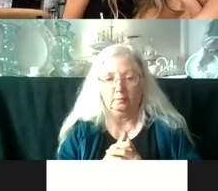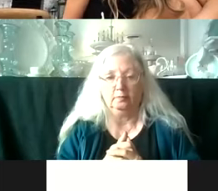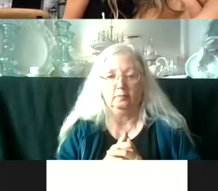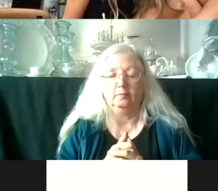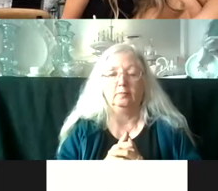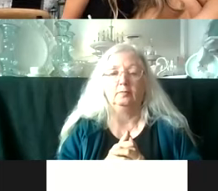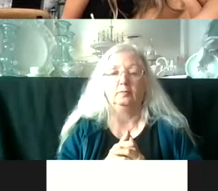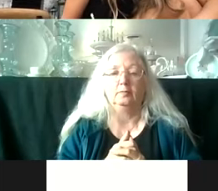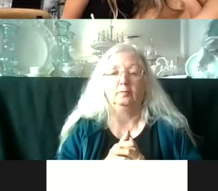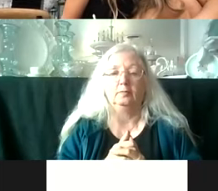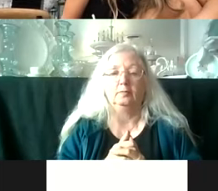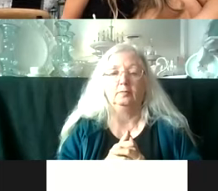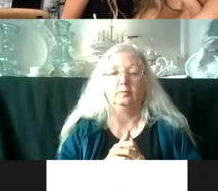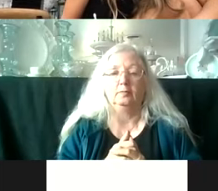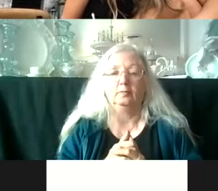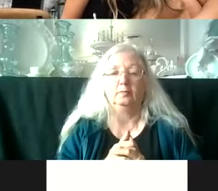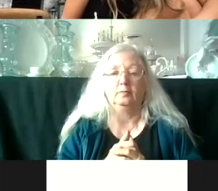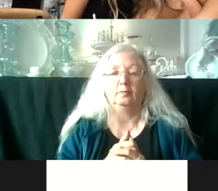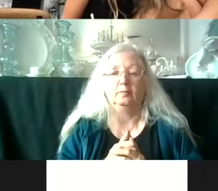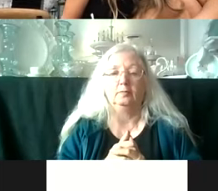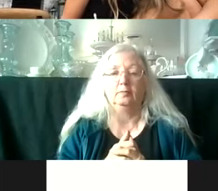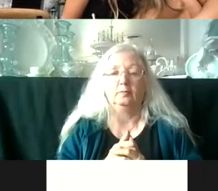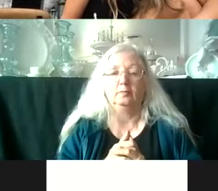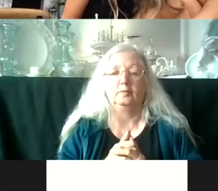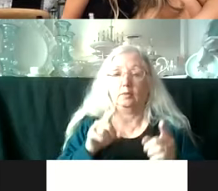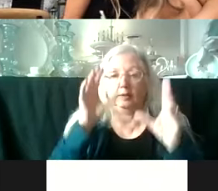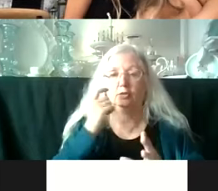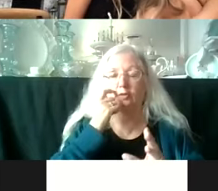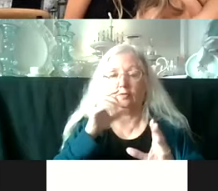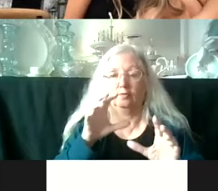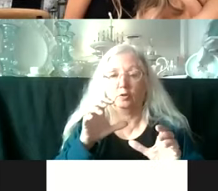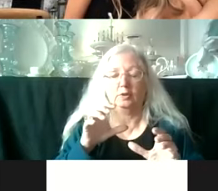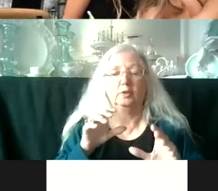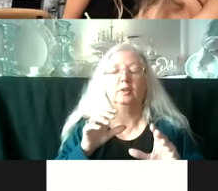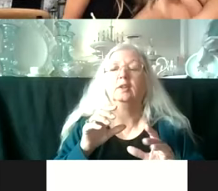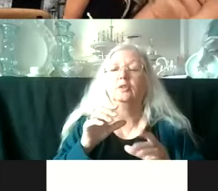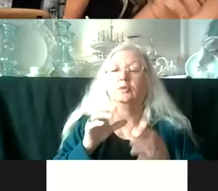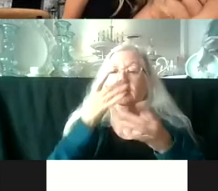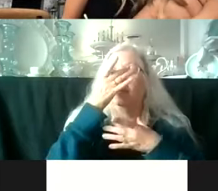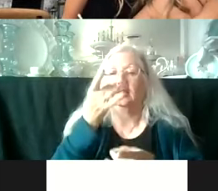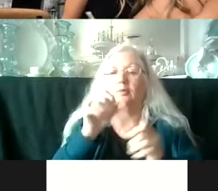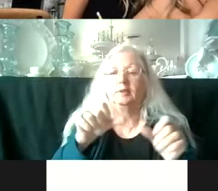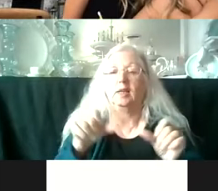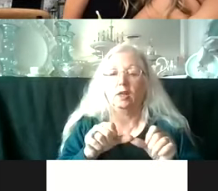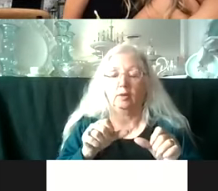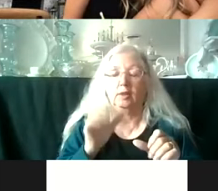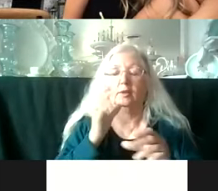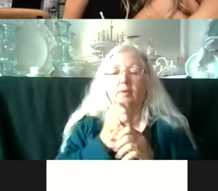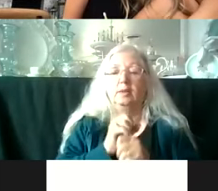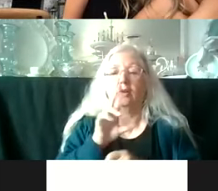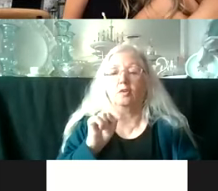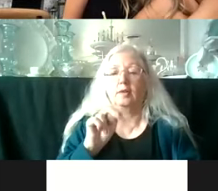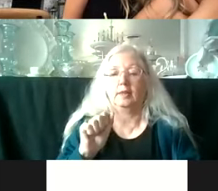Where this is occurring, we get this nice kind of interesting area here where we get this